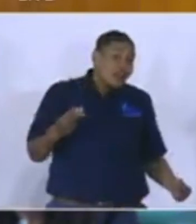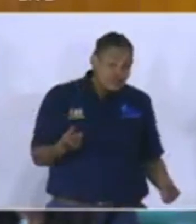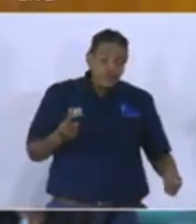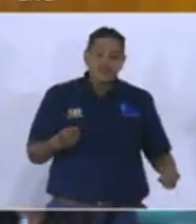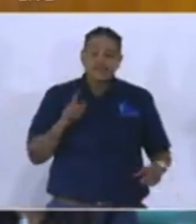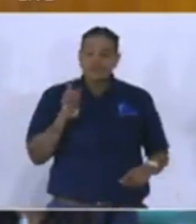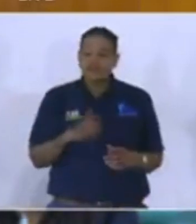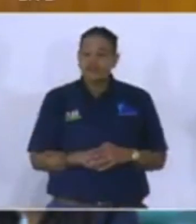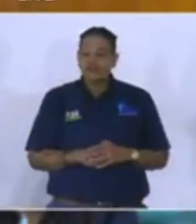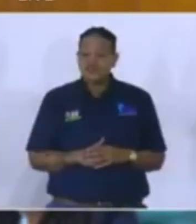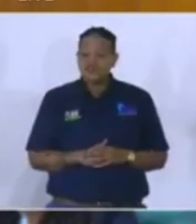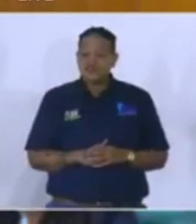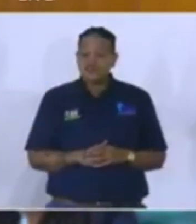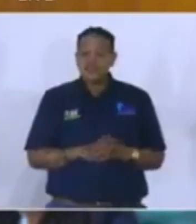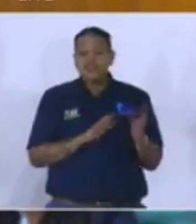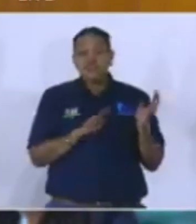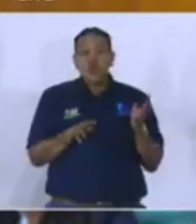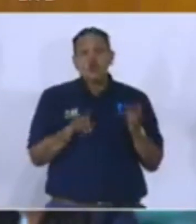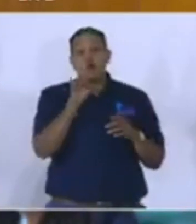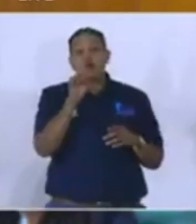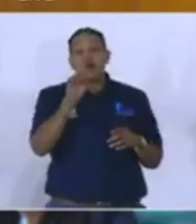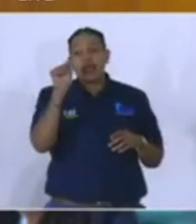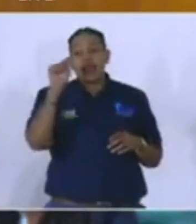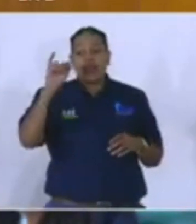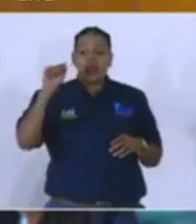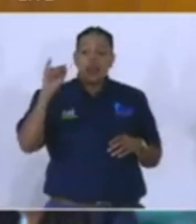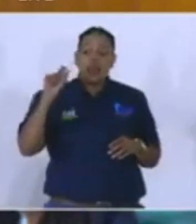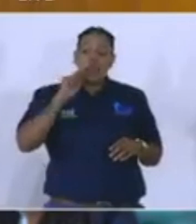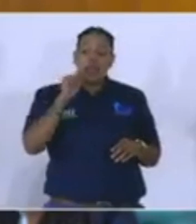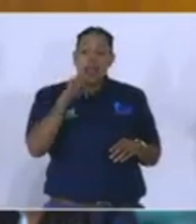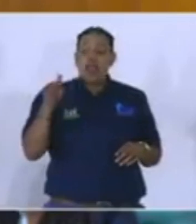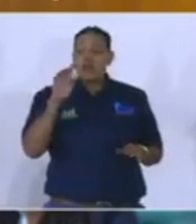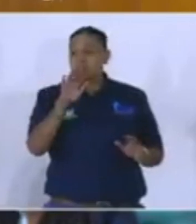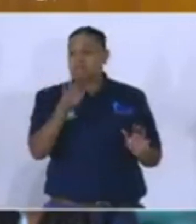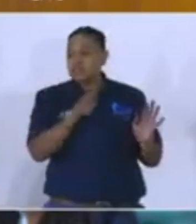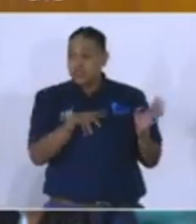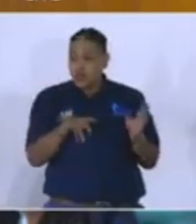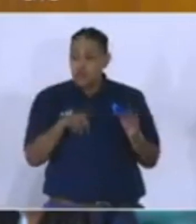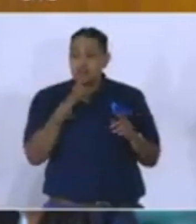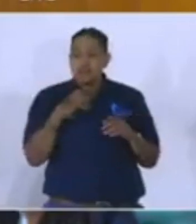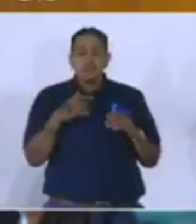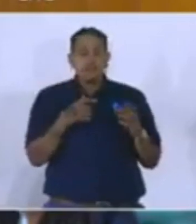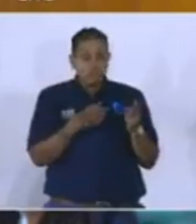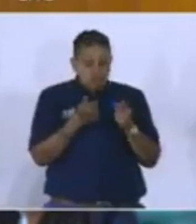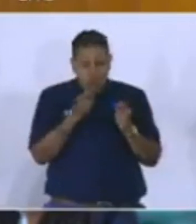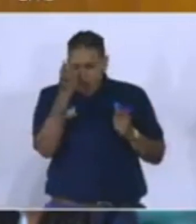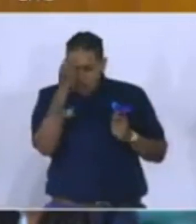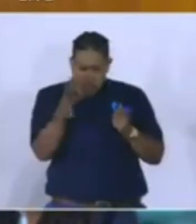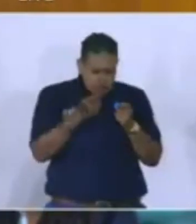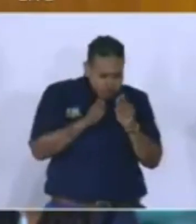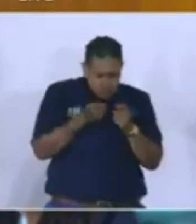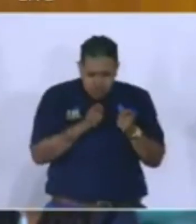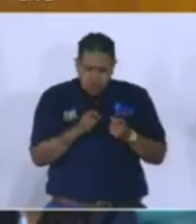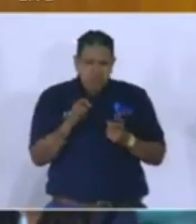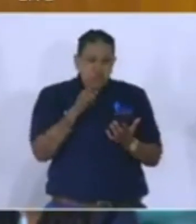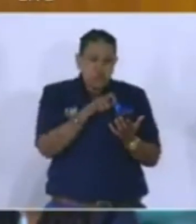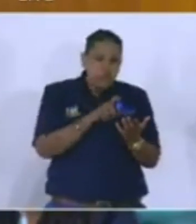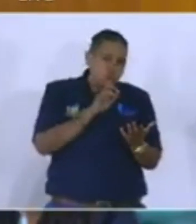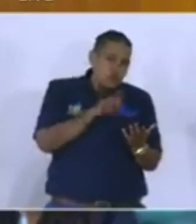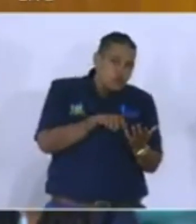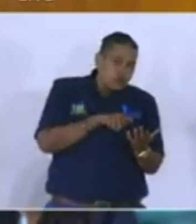you know, download one of the artificial intelligence apps. Play around with it. Ask it questions. You would